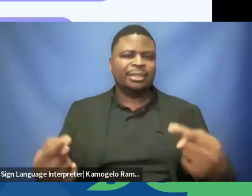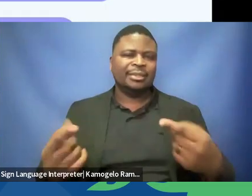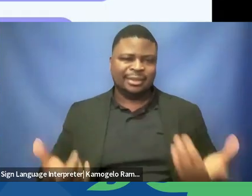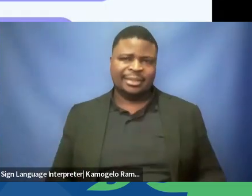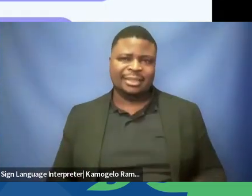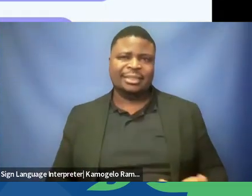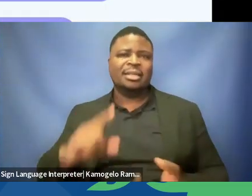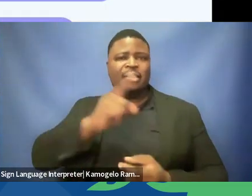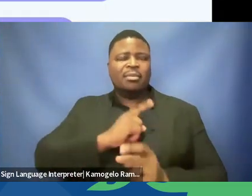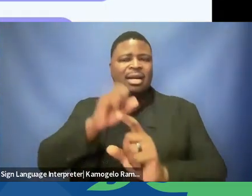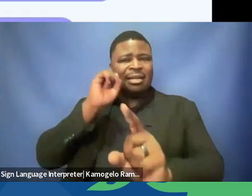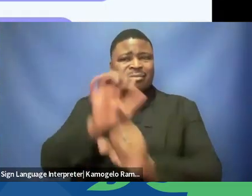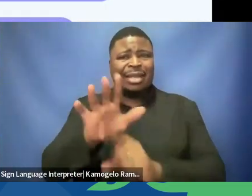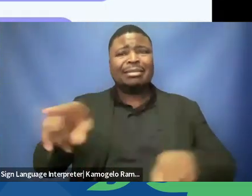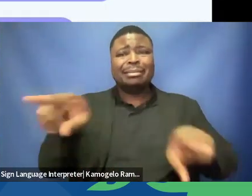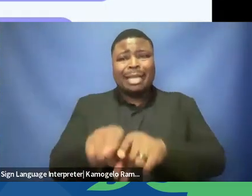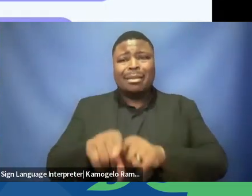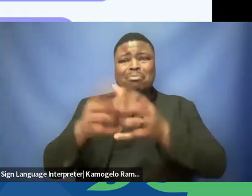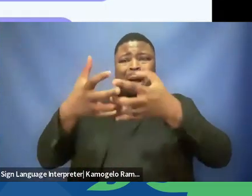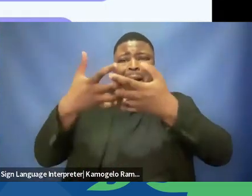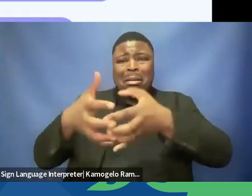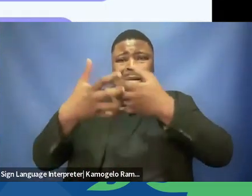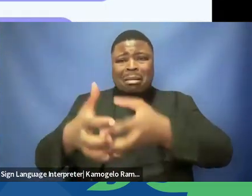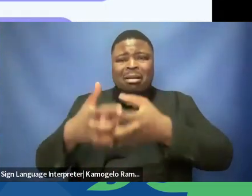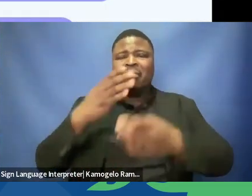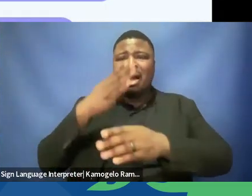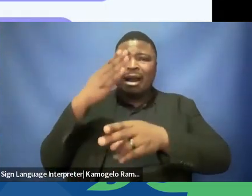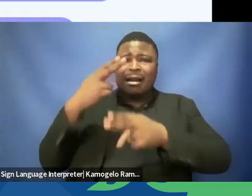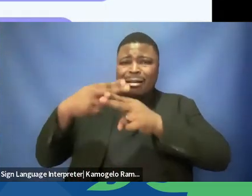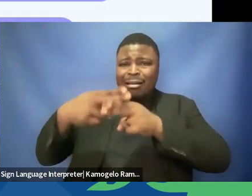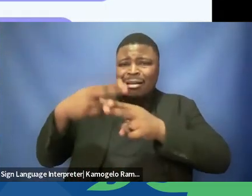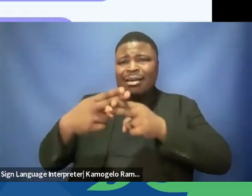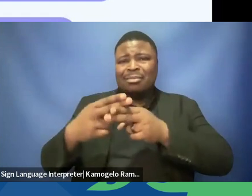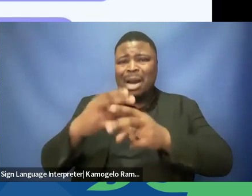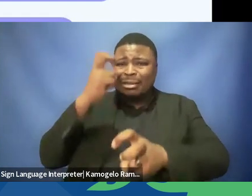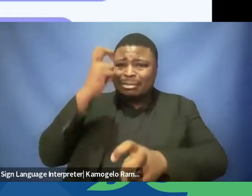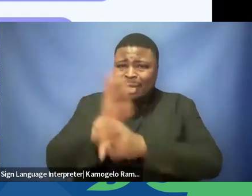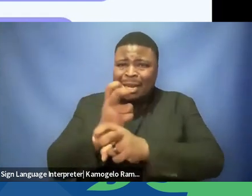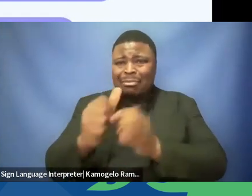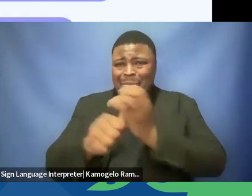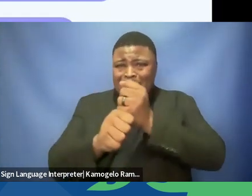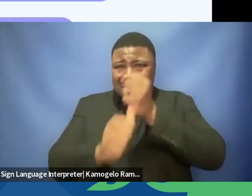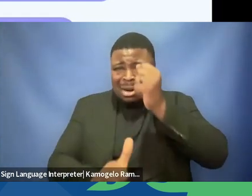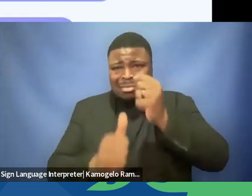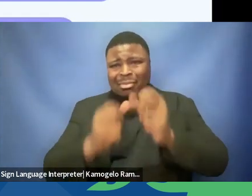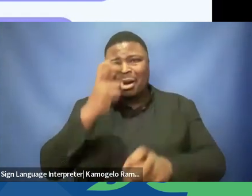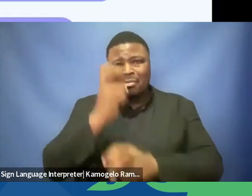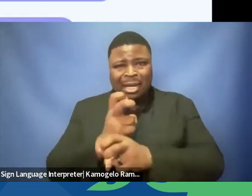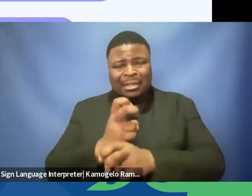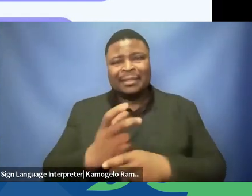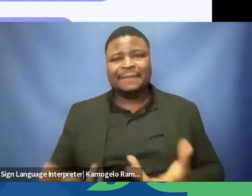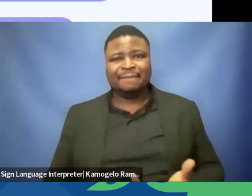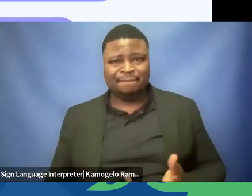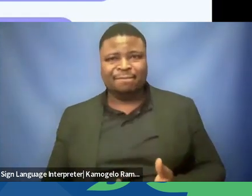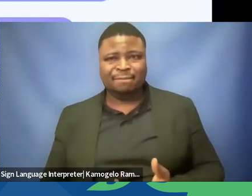This is constipation and also ulcers. Now, for oral, the people who chew this, you find that they have problem with their teeth. Most of the time,